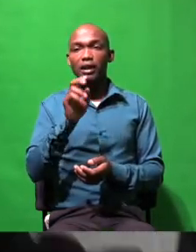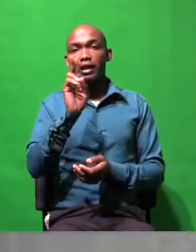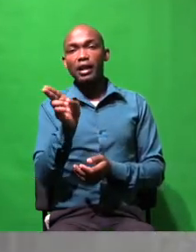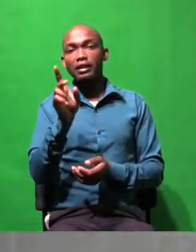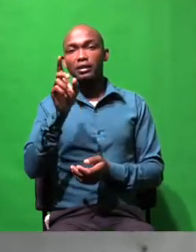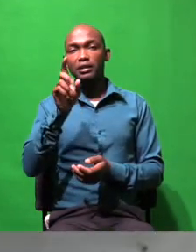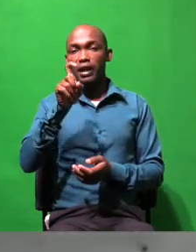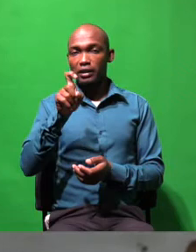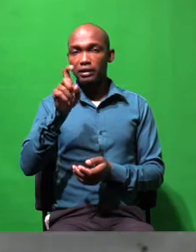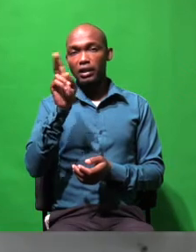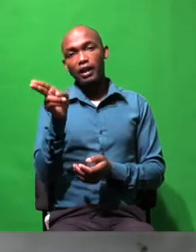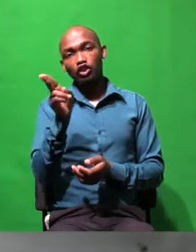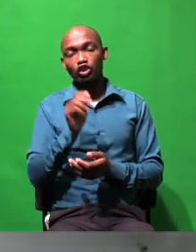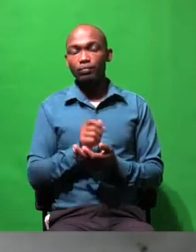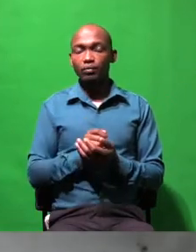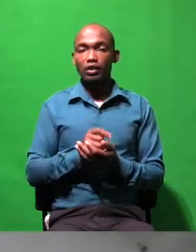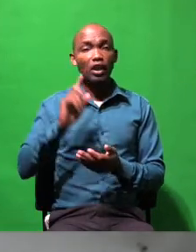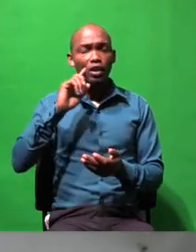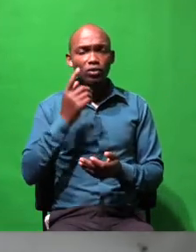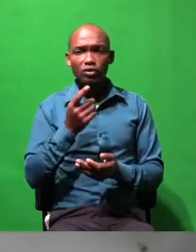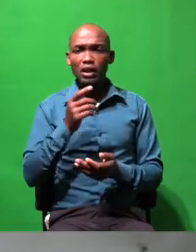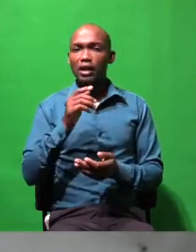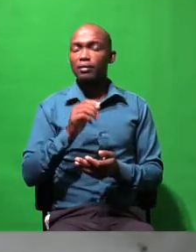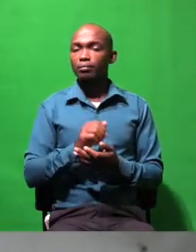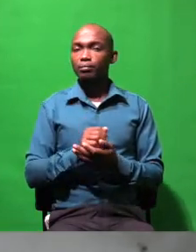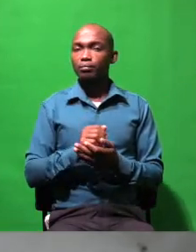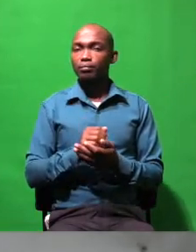one? Ali, can you try please?